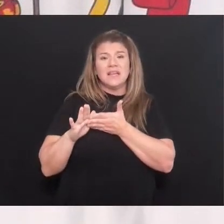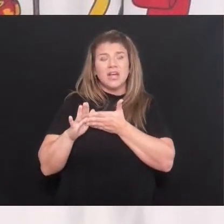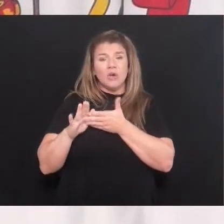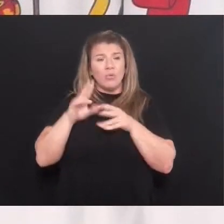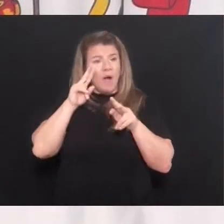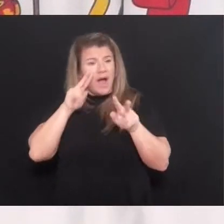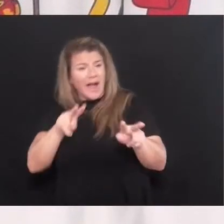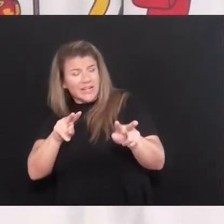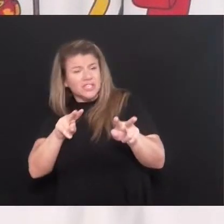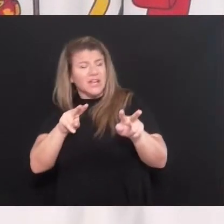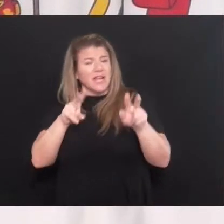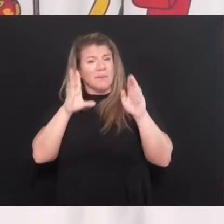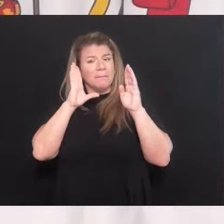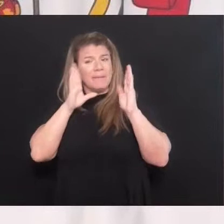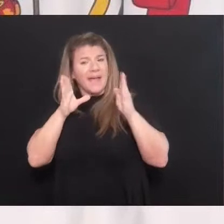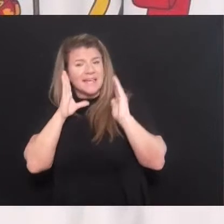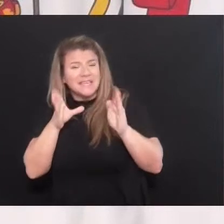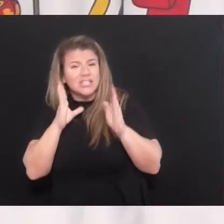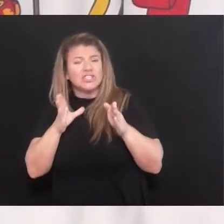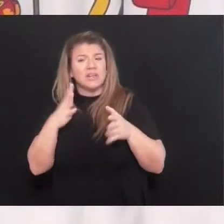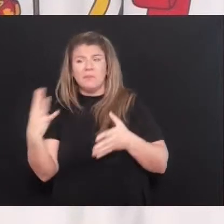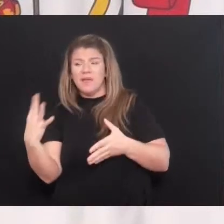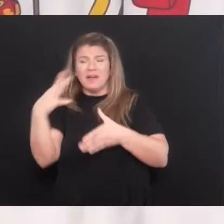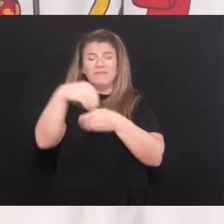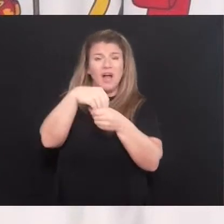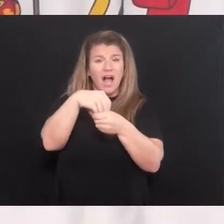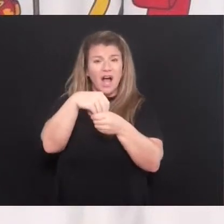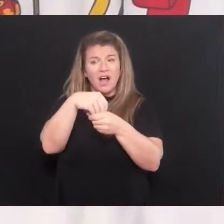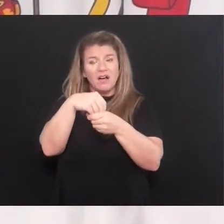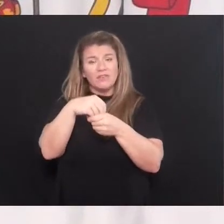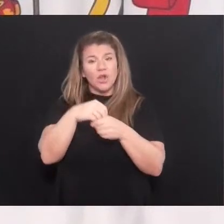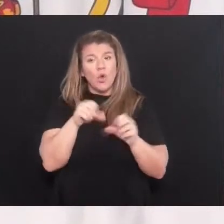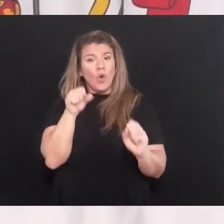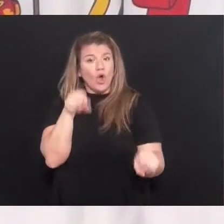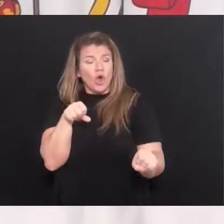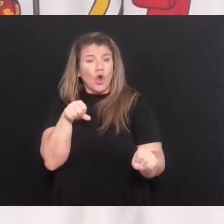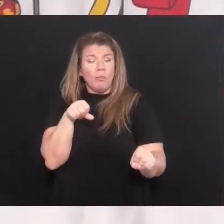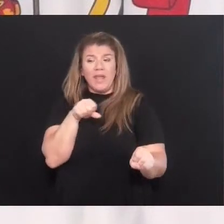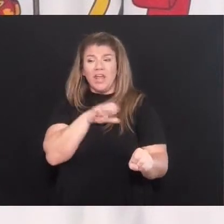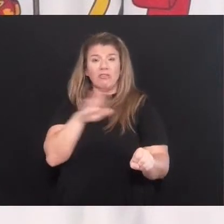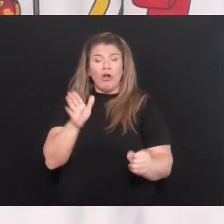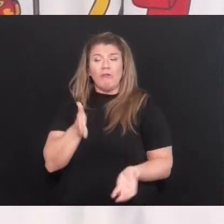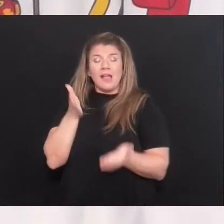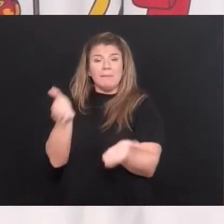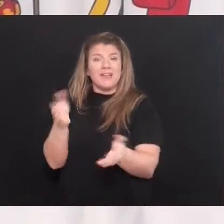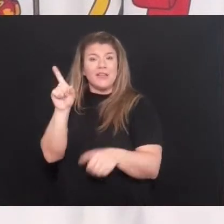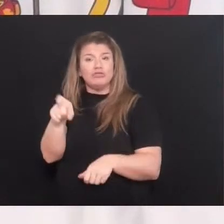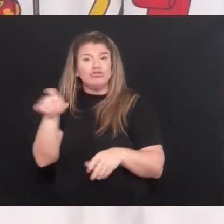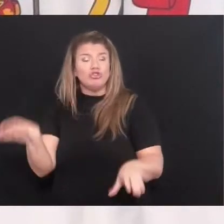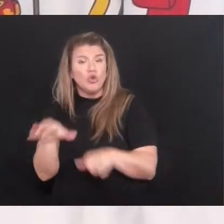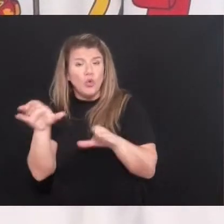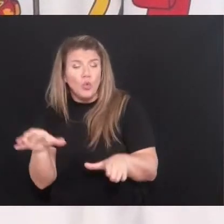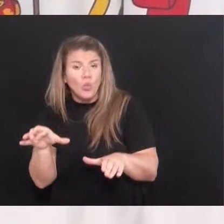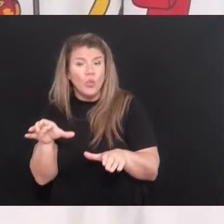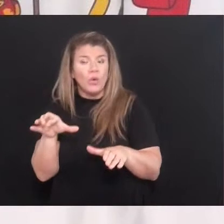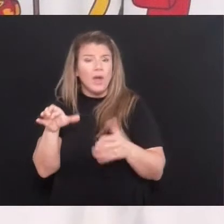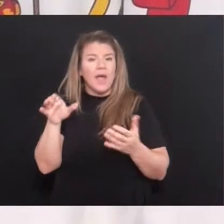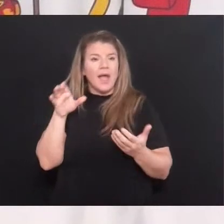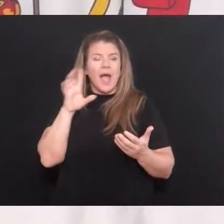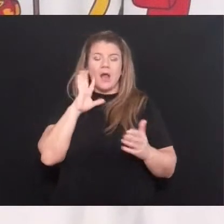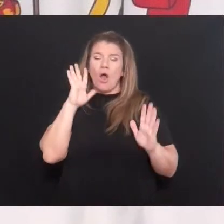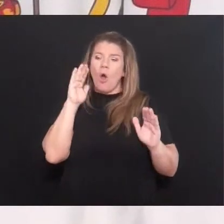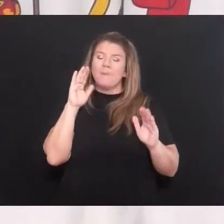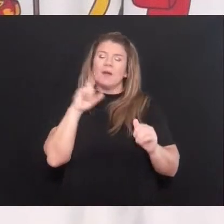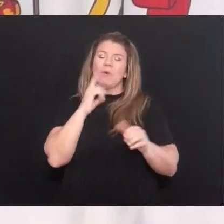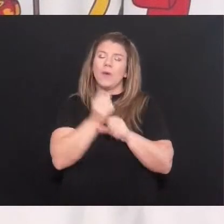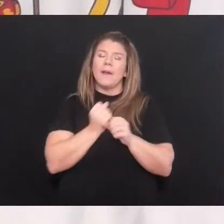intent on listening as to what maybe could be a recommendation that they ought to do, and hopefully we'll get